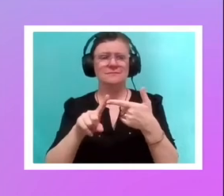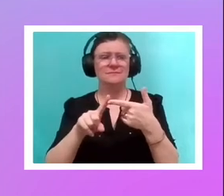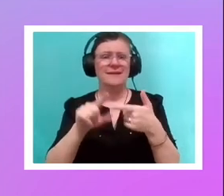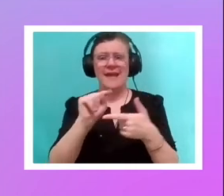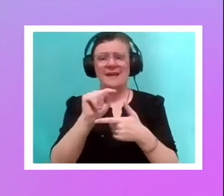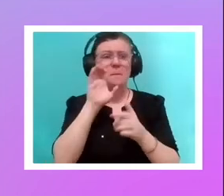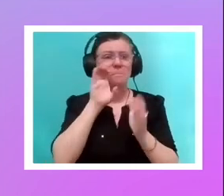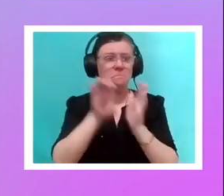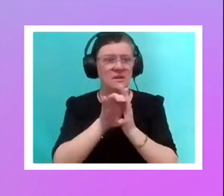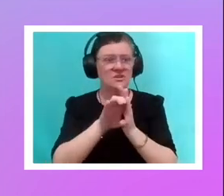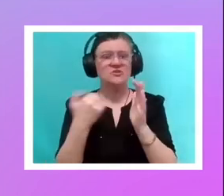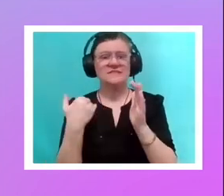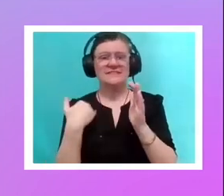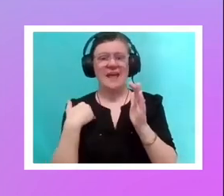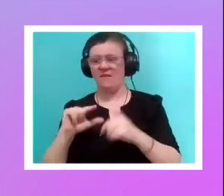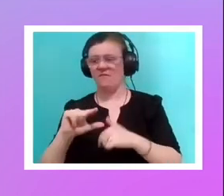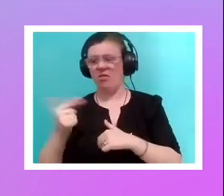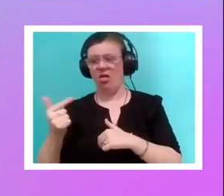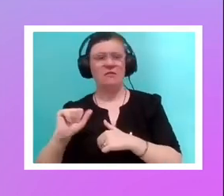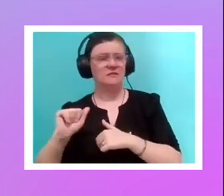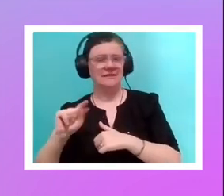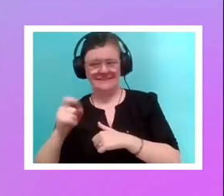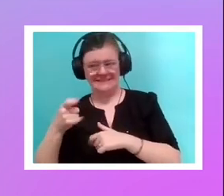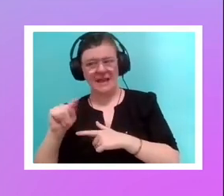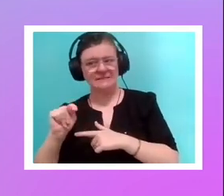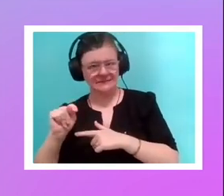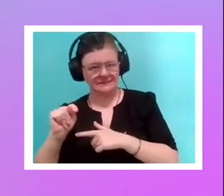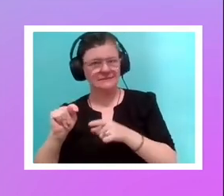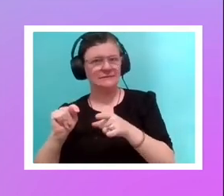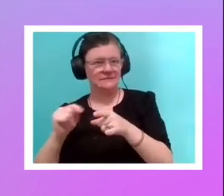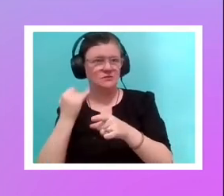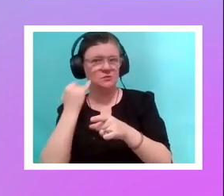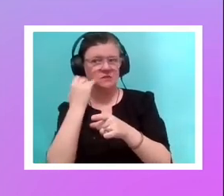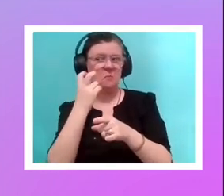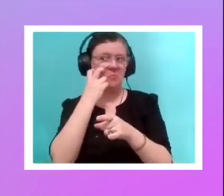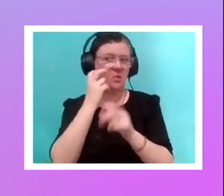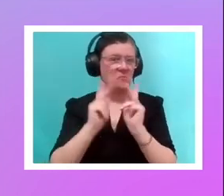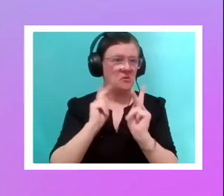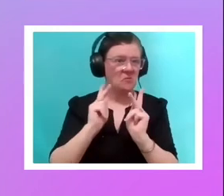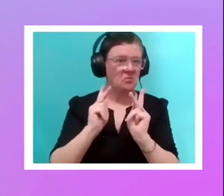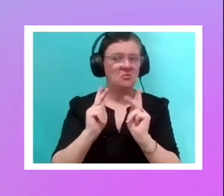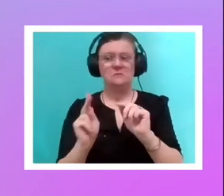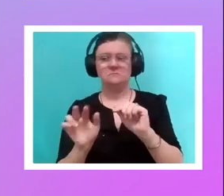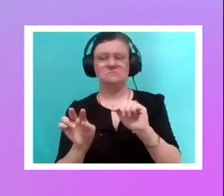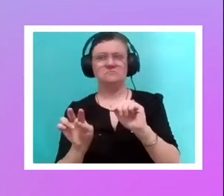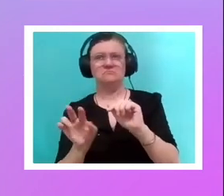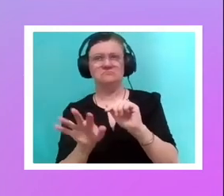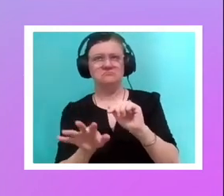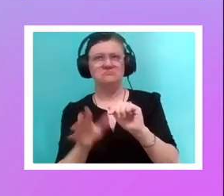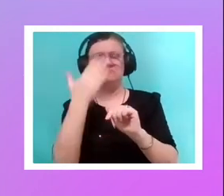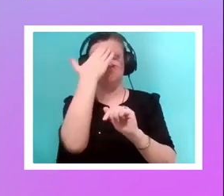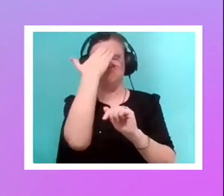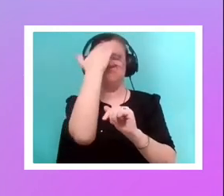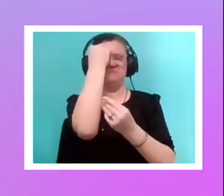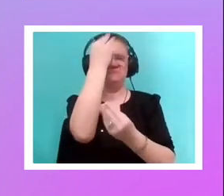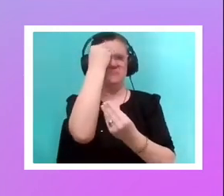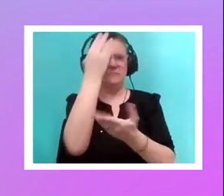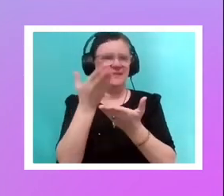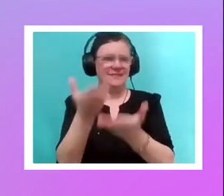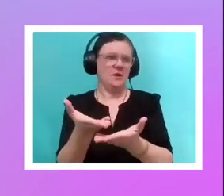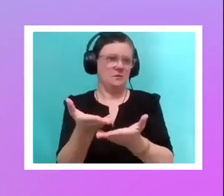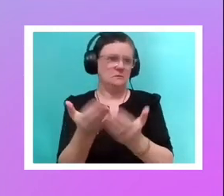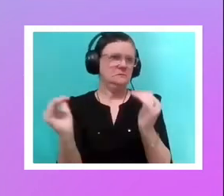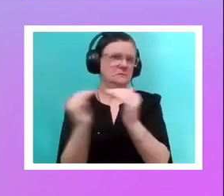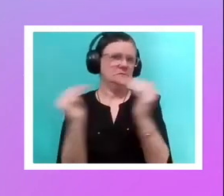images have associated text so that severely sight impaired or blind users or sight impaired people can get the same information as everyone